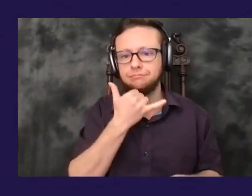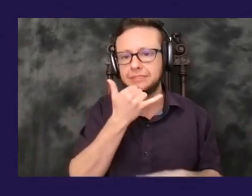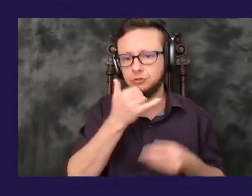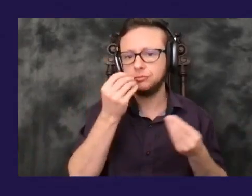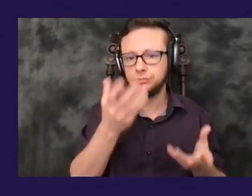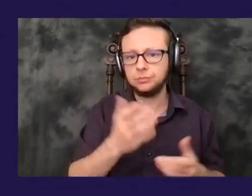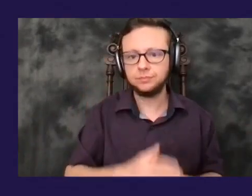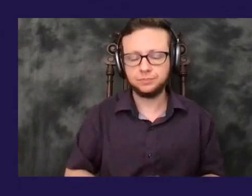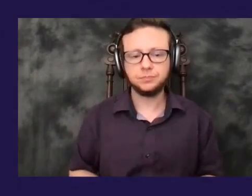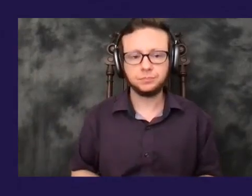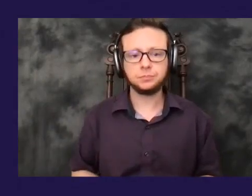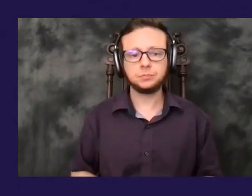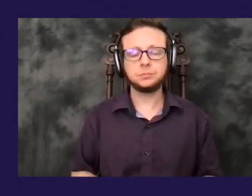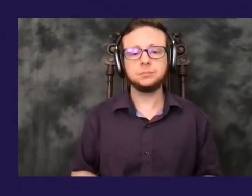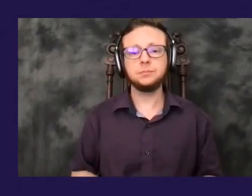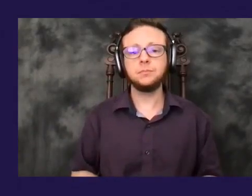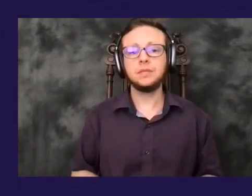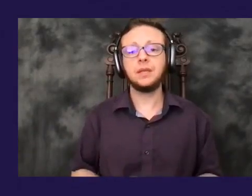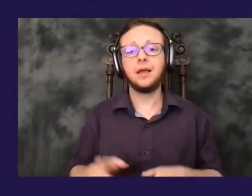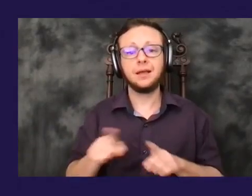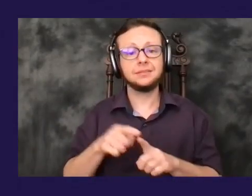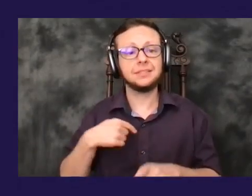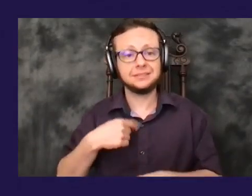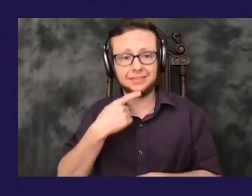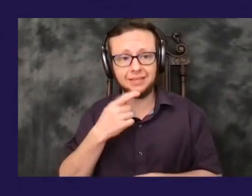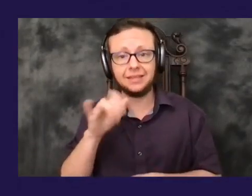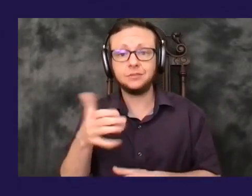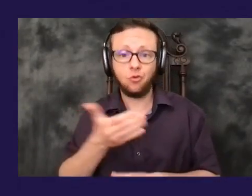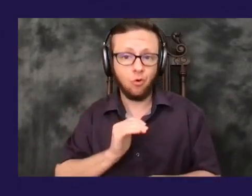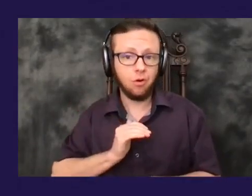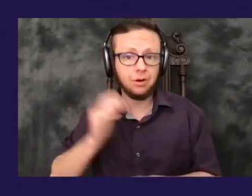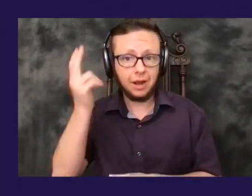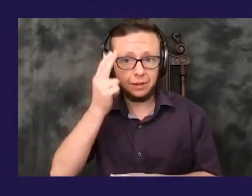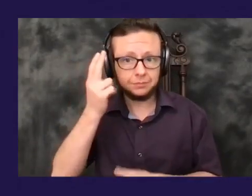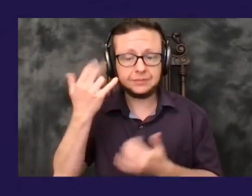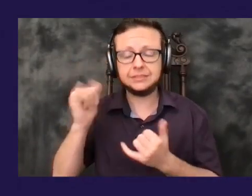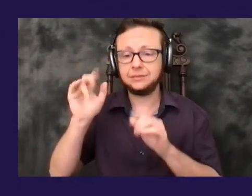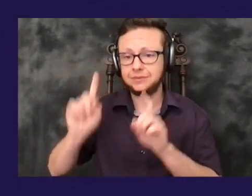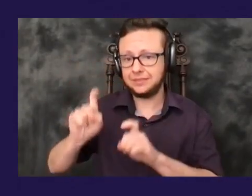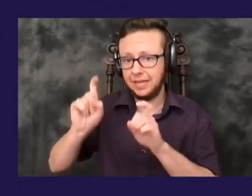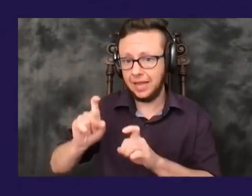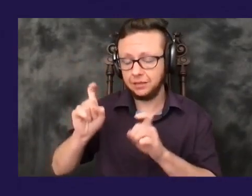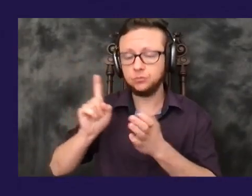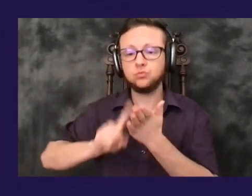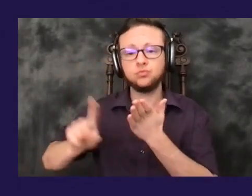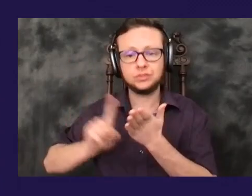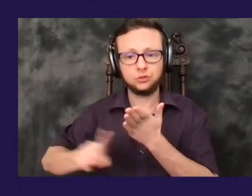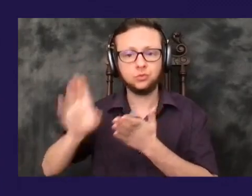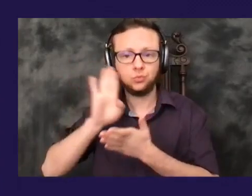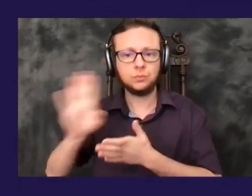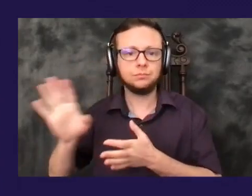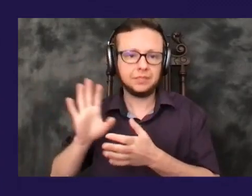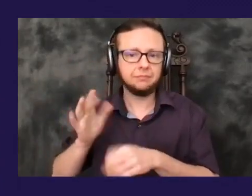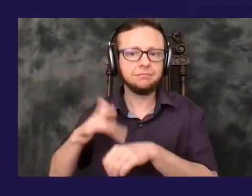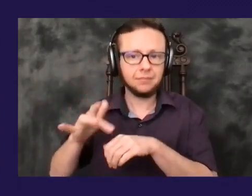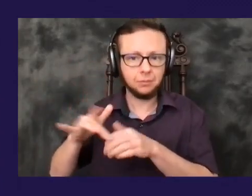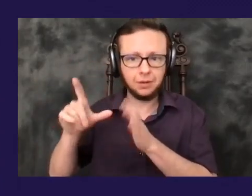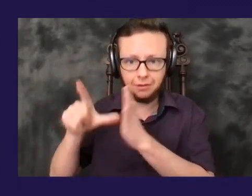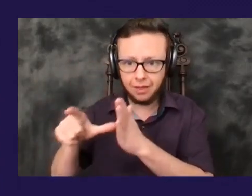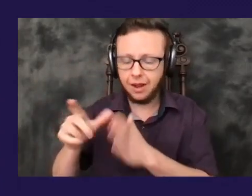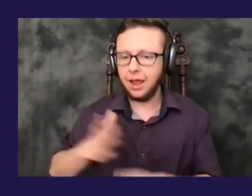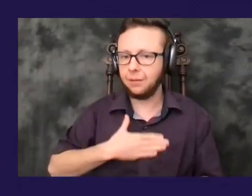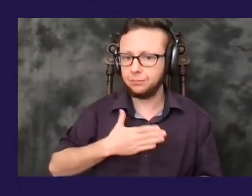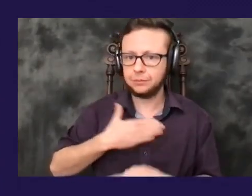misinformation. So that's, as I said, that's our hypothesis. We're still testing it on the ground. This research will come out and we'll be happy to share it. If you